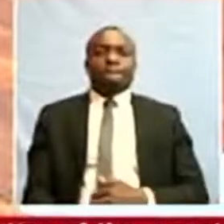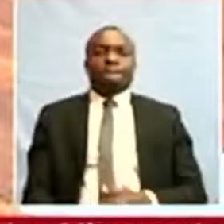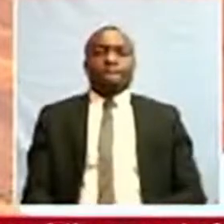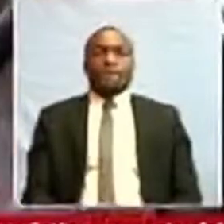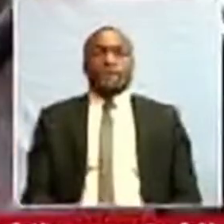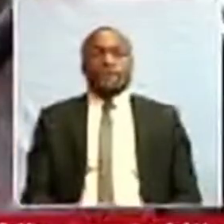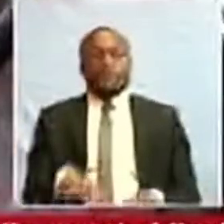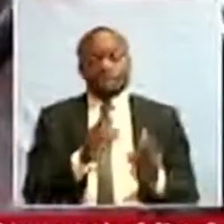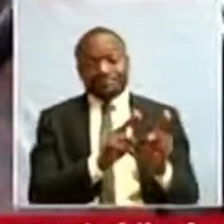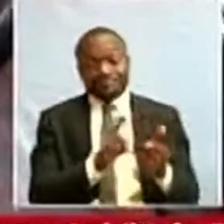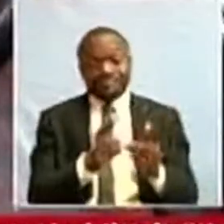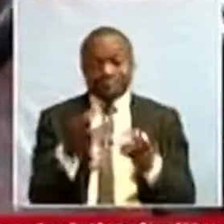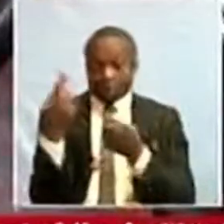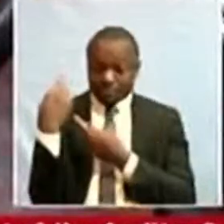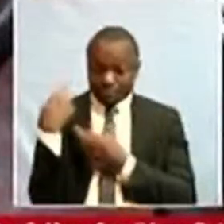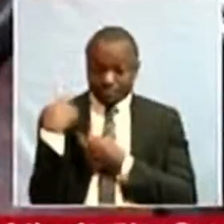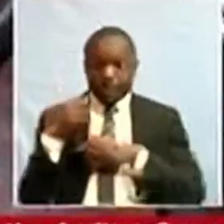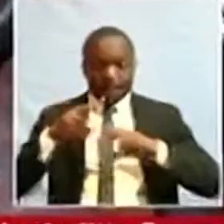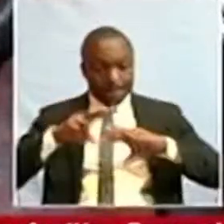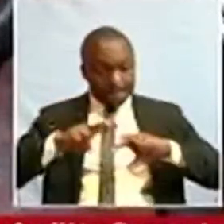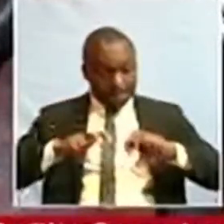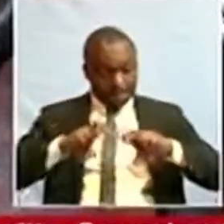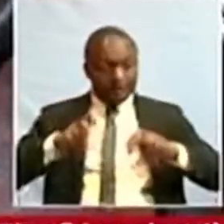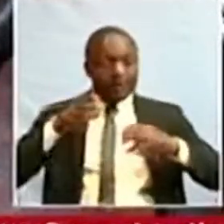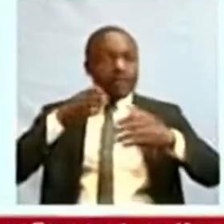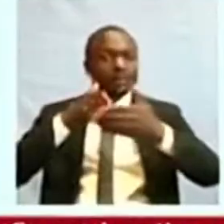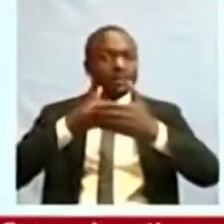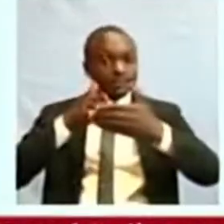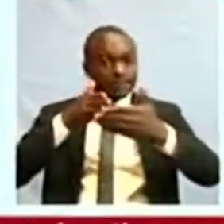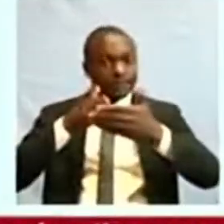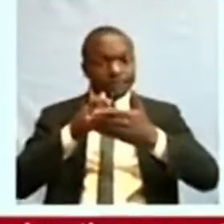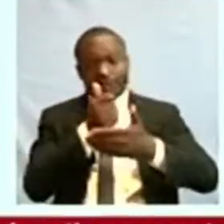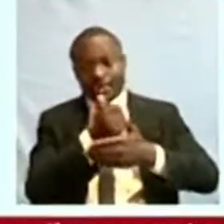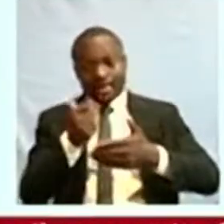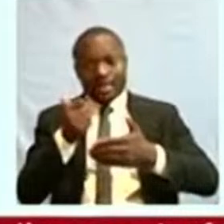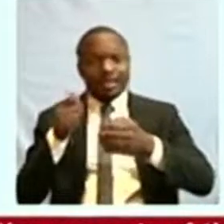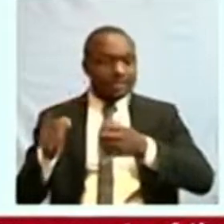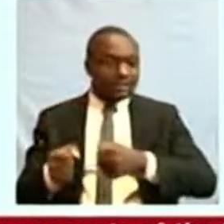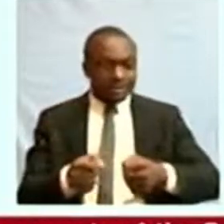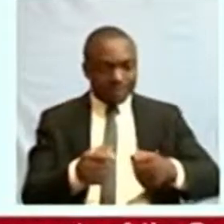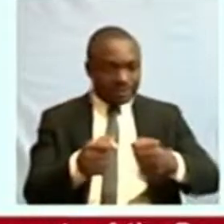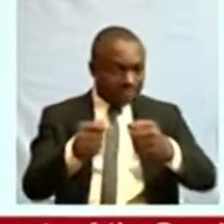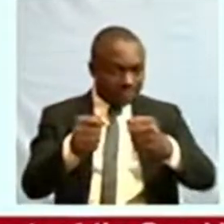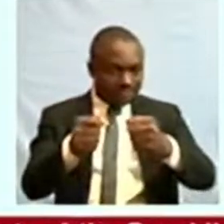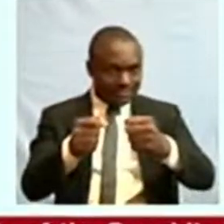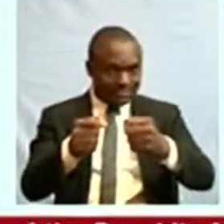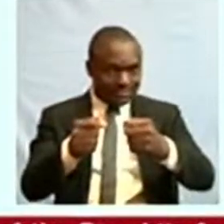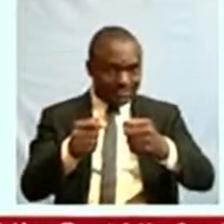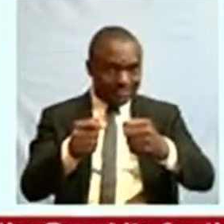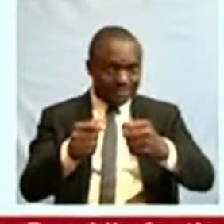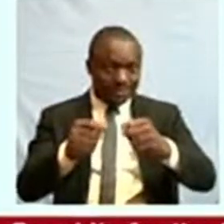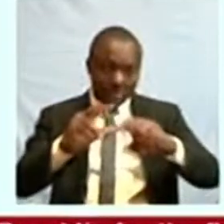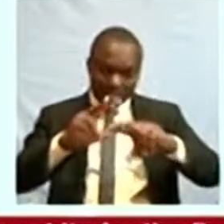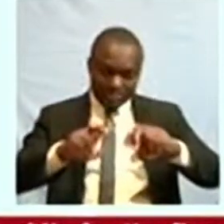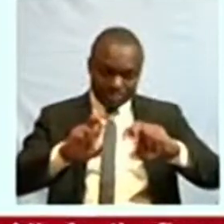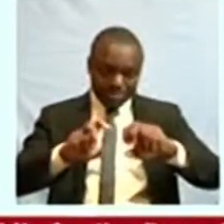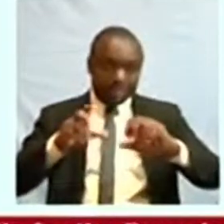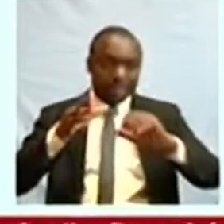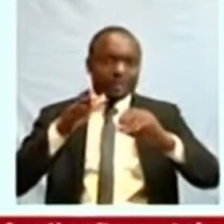The responsibility for checking against the other database, where it is checking